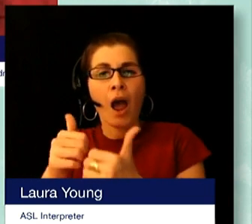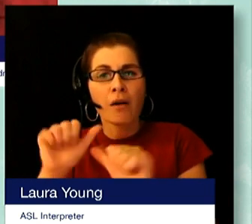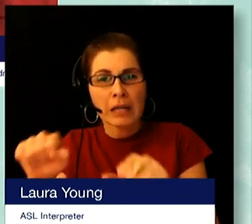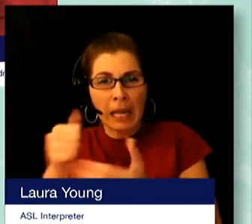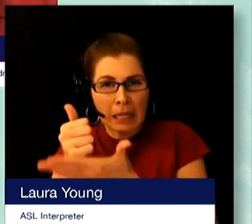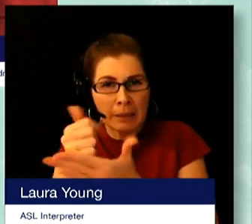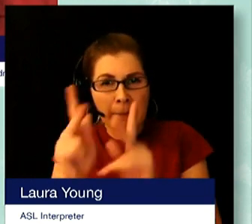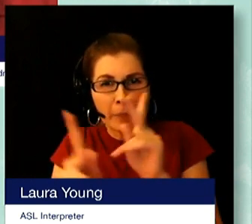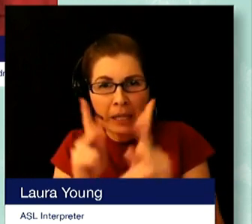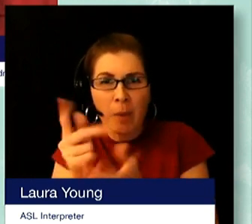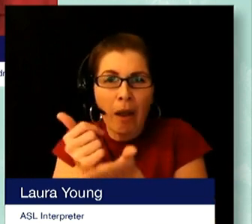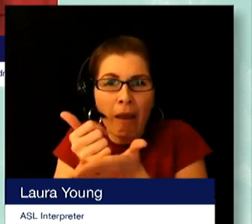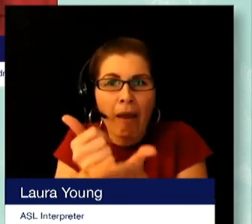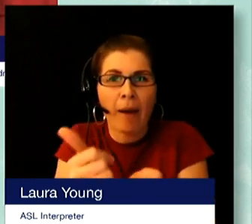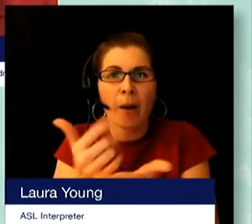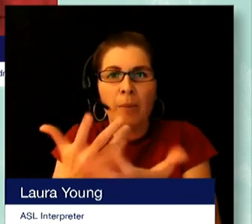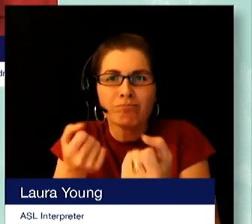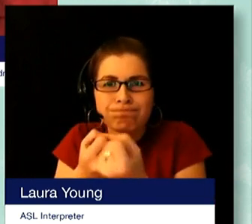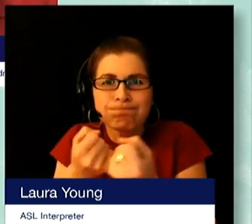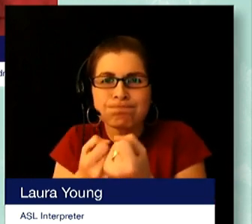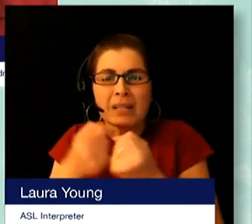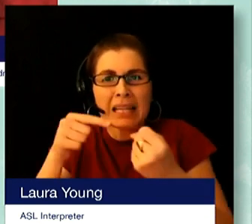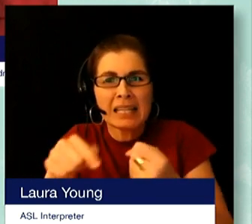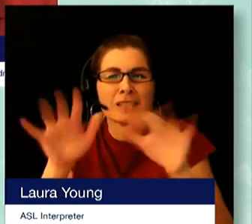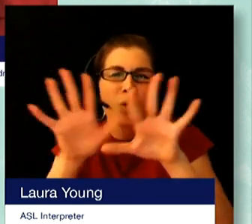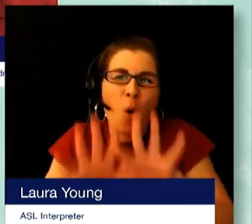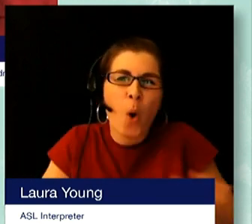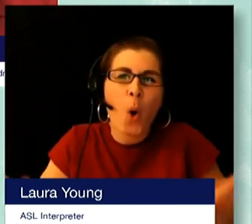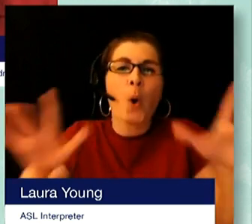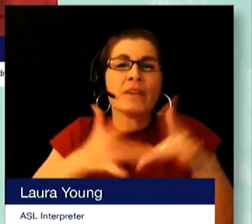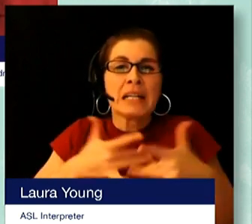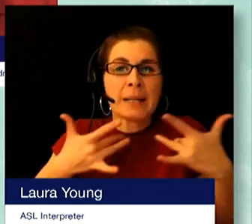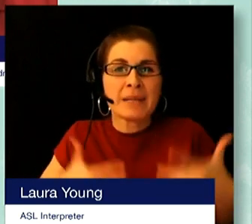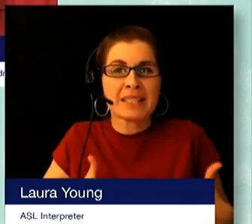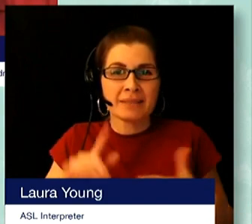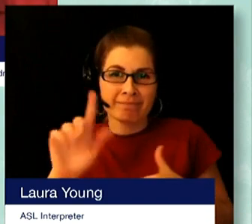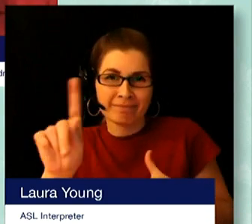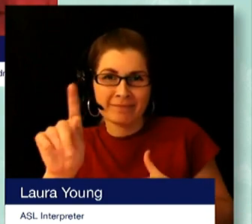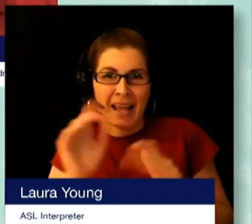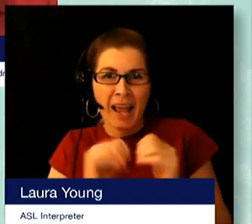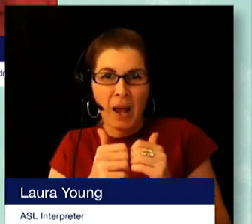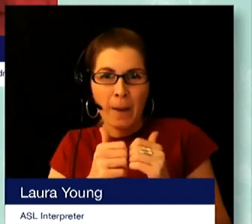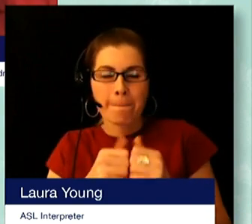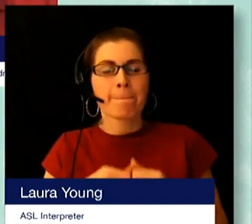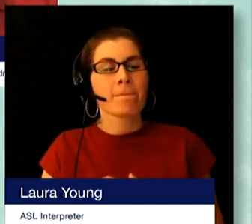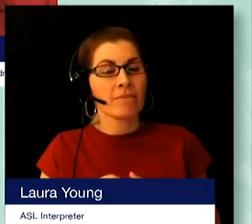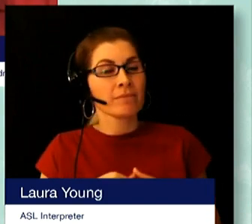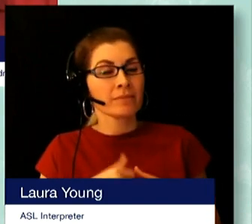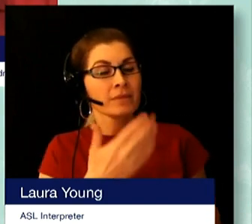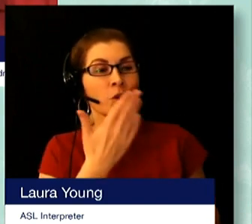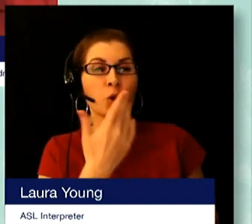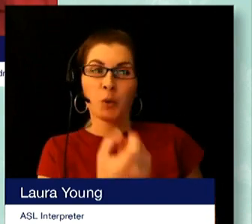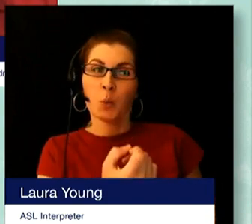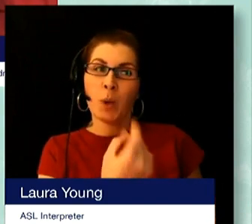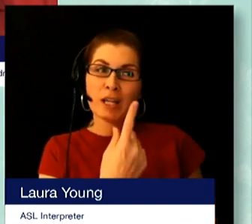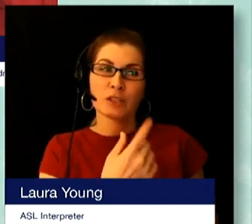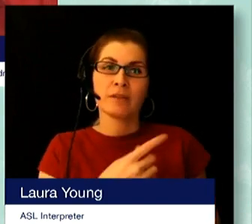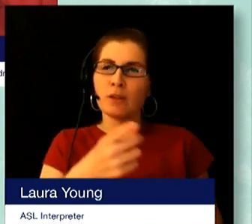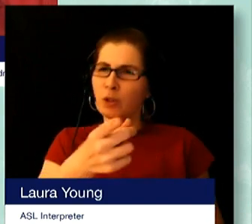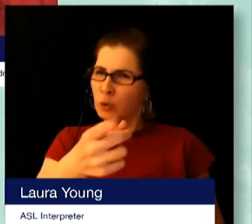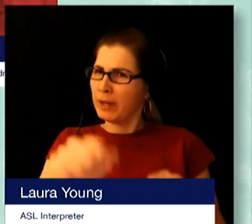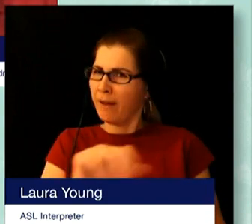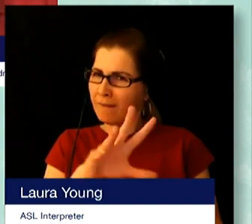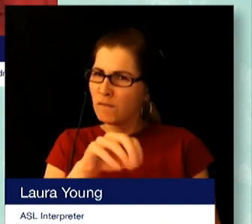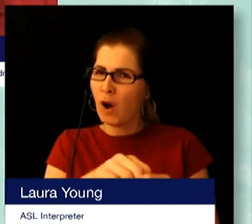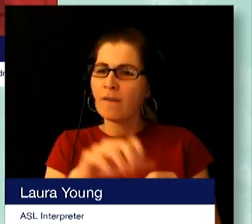get involved in the fight for mass clemency across the country? That's a good question. You can get involved. You can